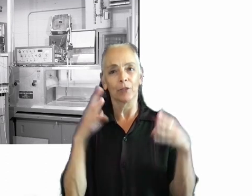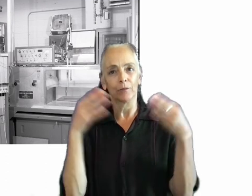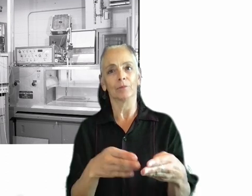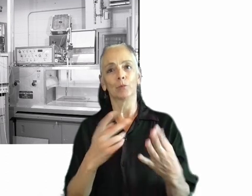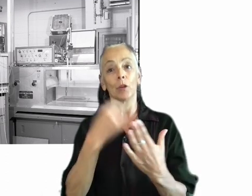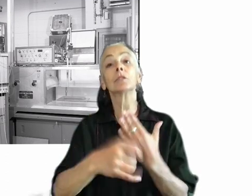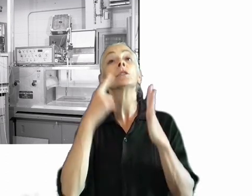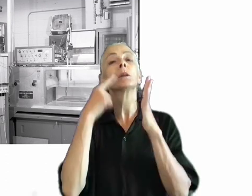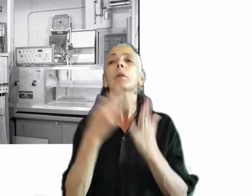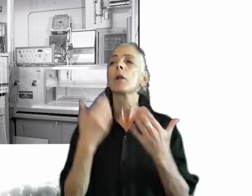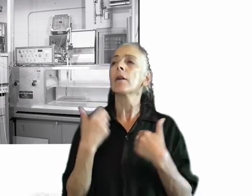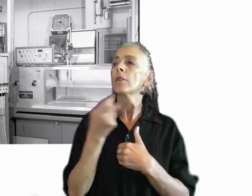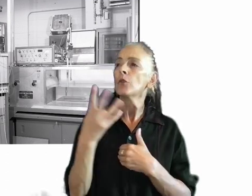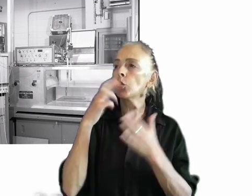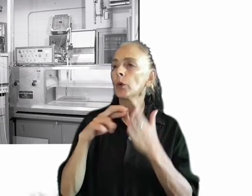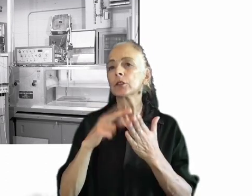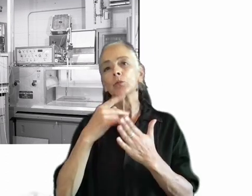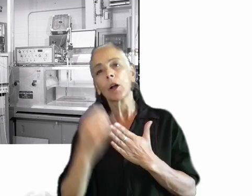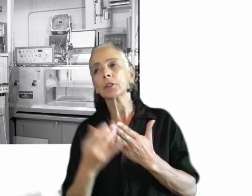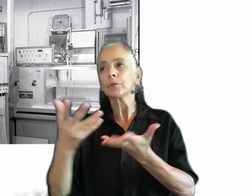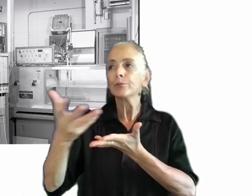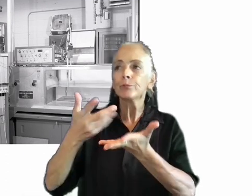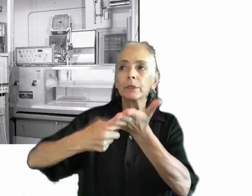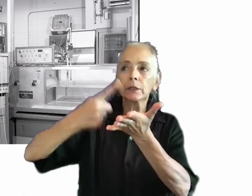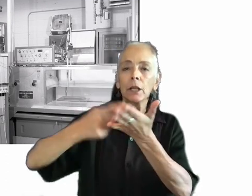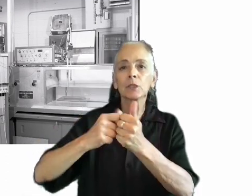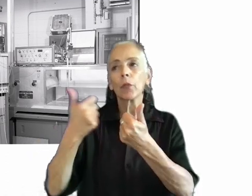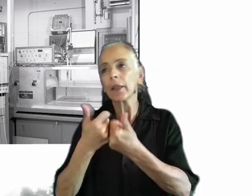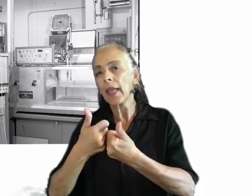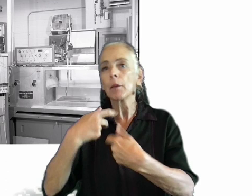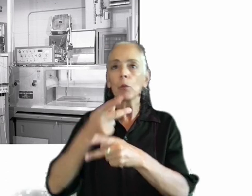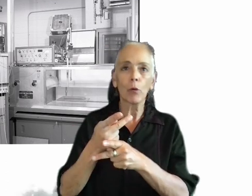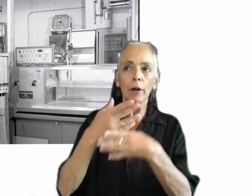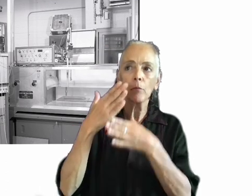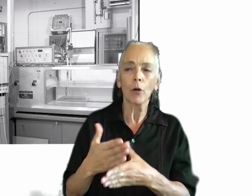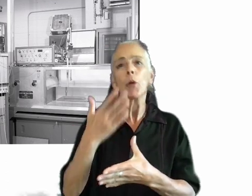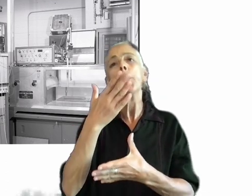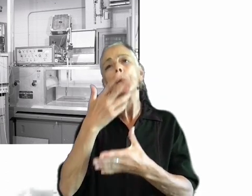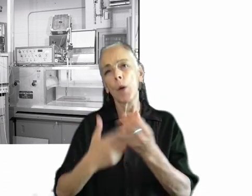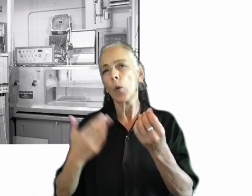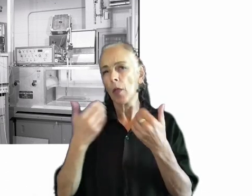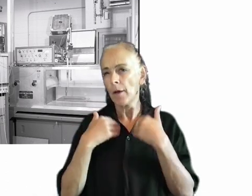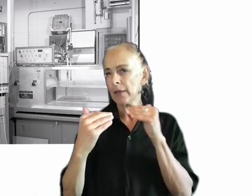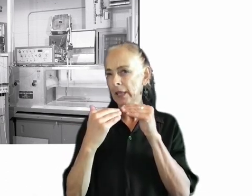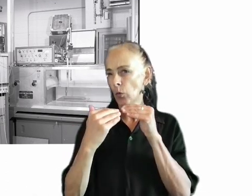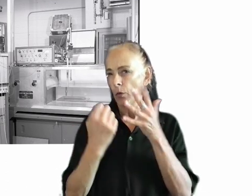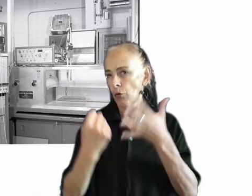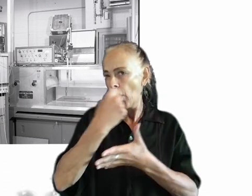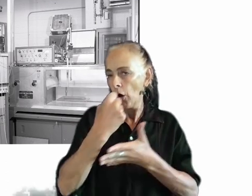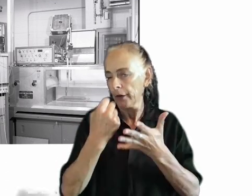couple of research projects that you discuss with your game or product partner and both have equal weight for priority for some reason or